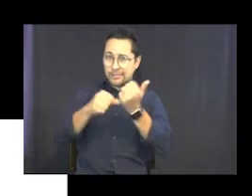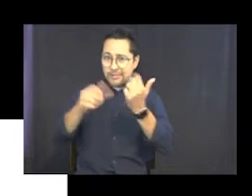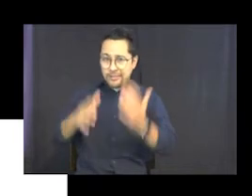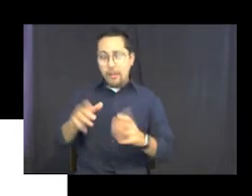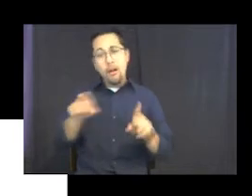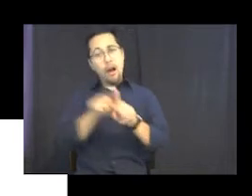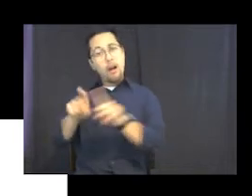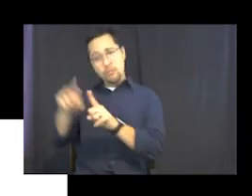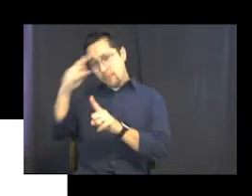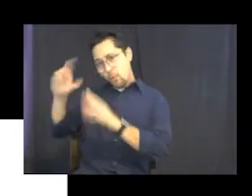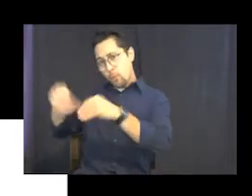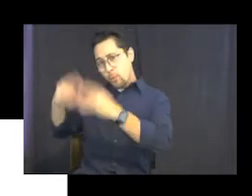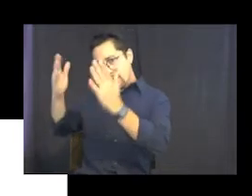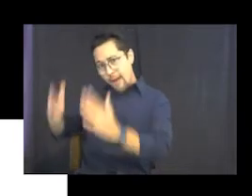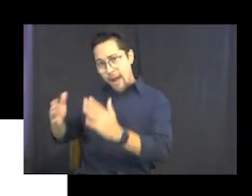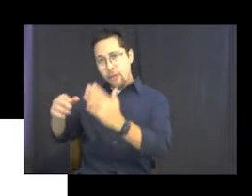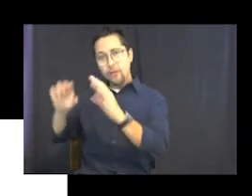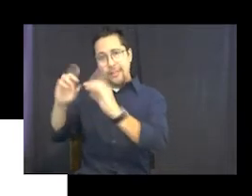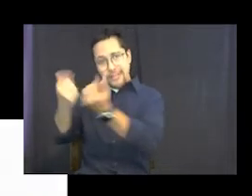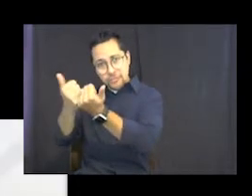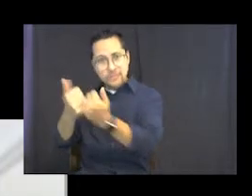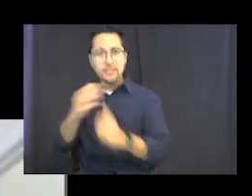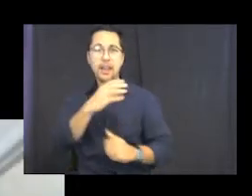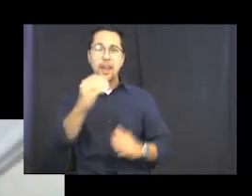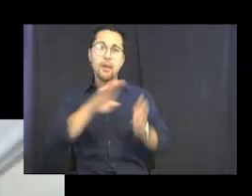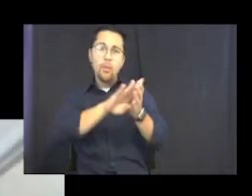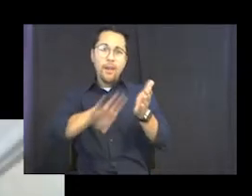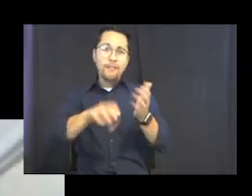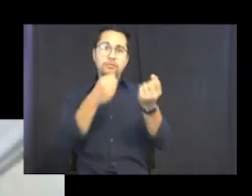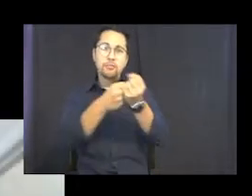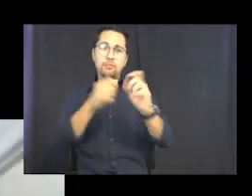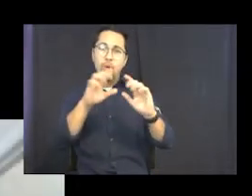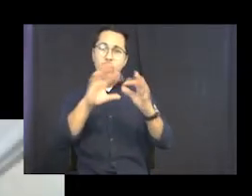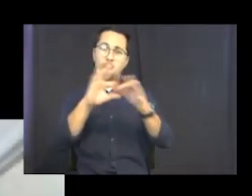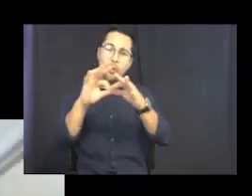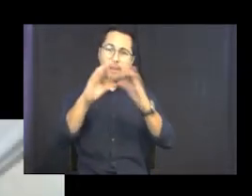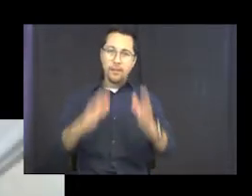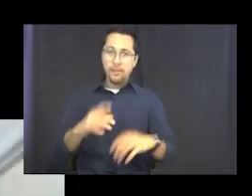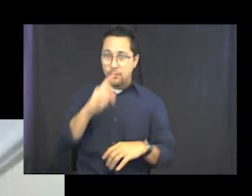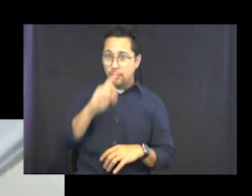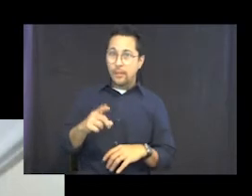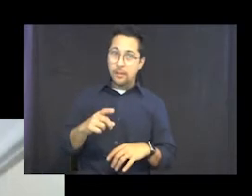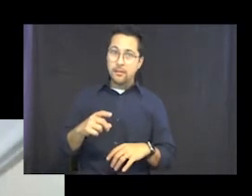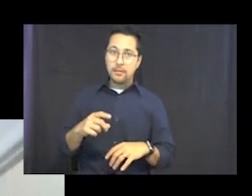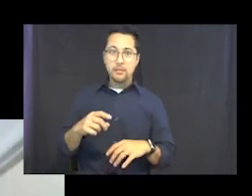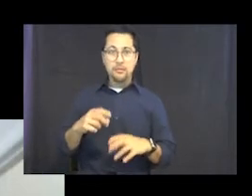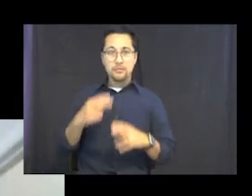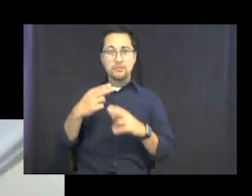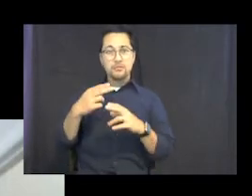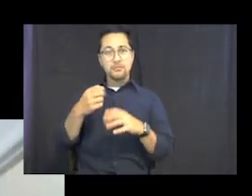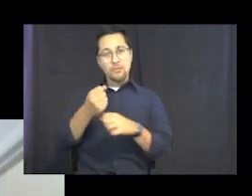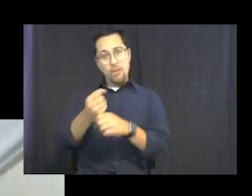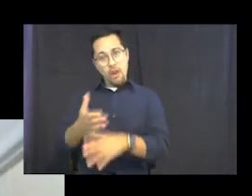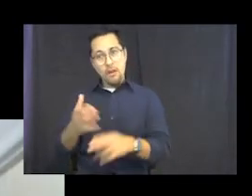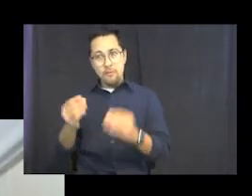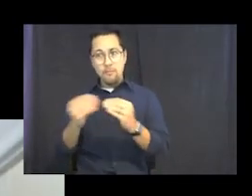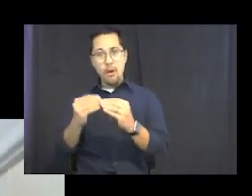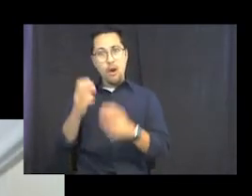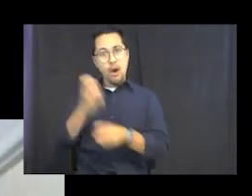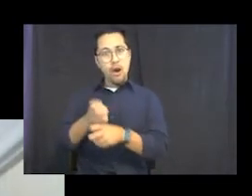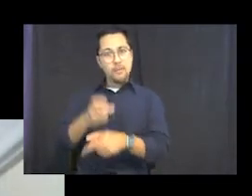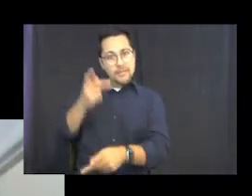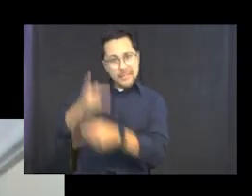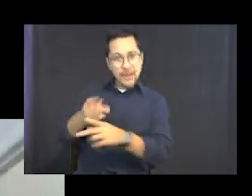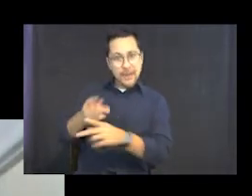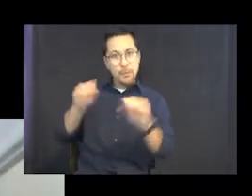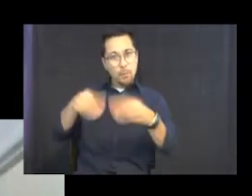agency and in a waiver support coordinator. It's made it harder to keep the providers that